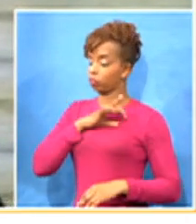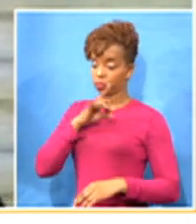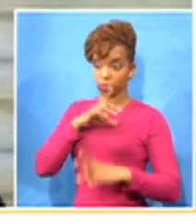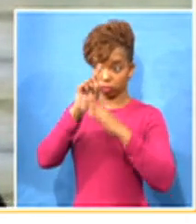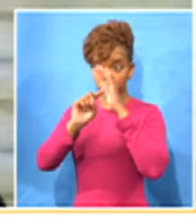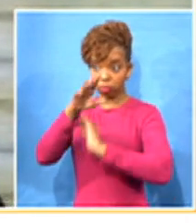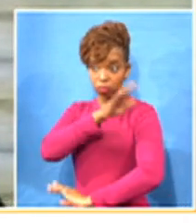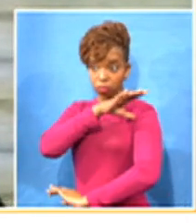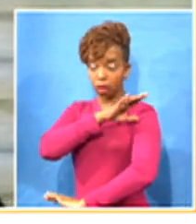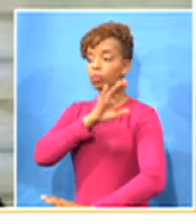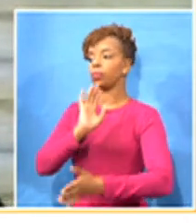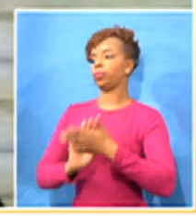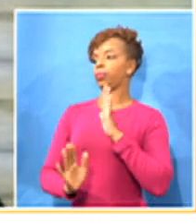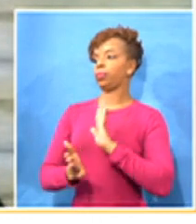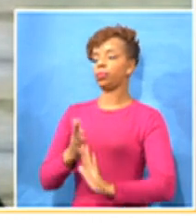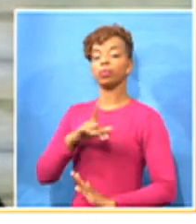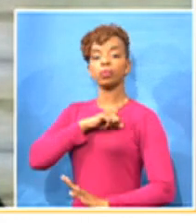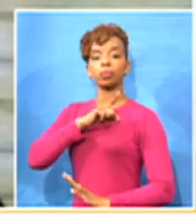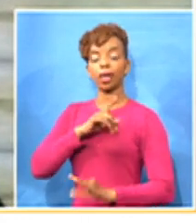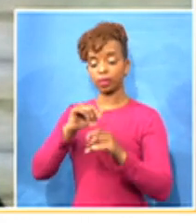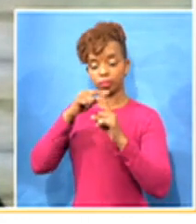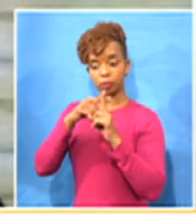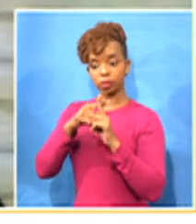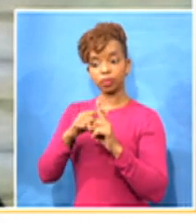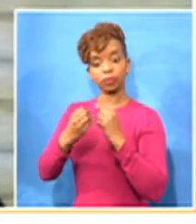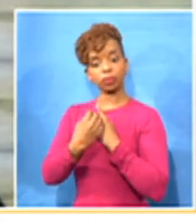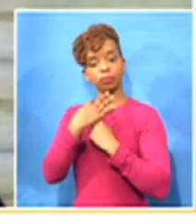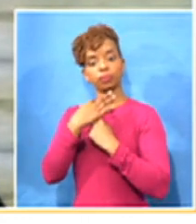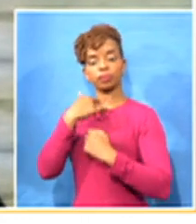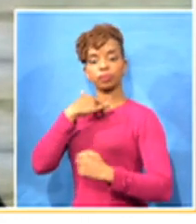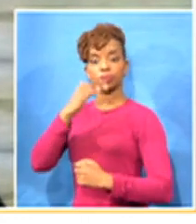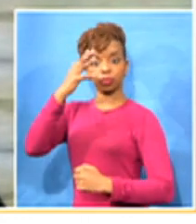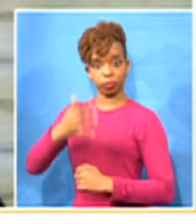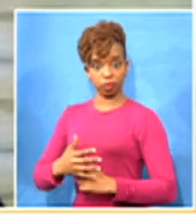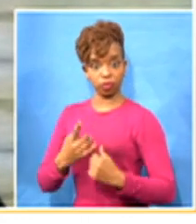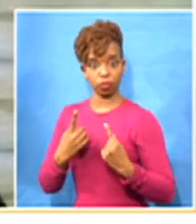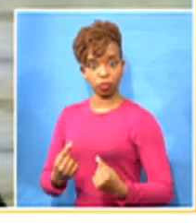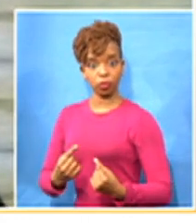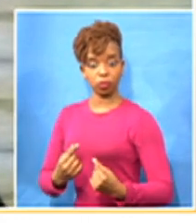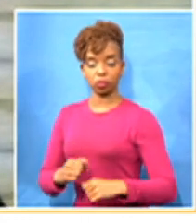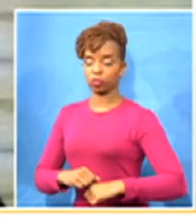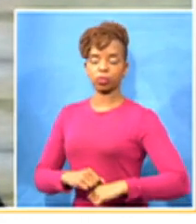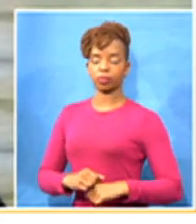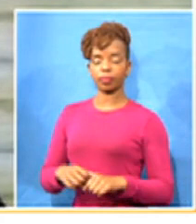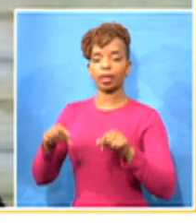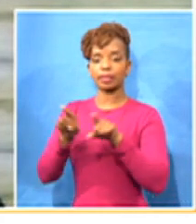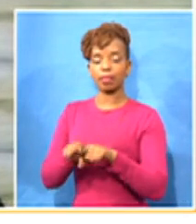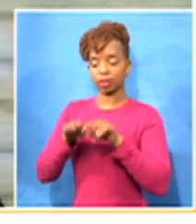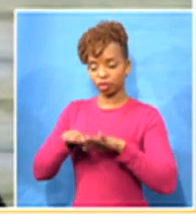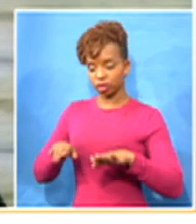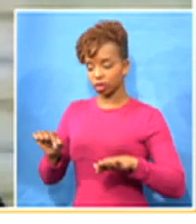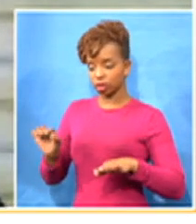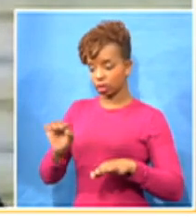afraid to go to hospitals and clinics, Dr. Soofie, because they are afraid to contract the coronavirus and also expose their children to